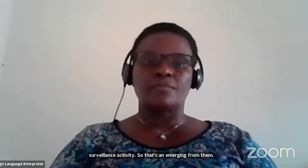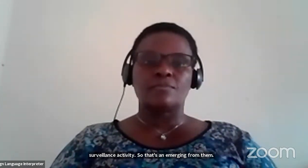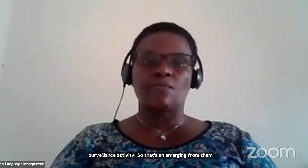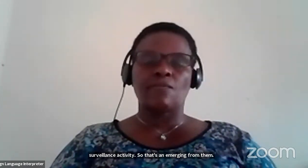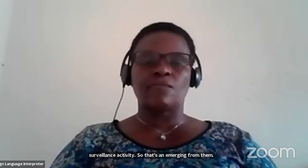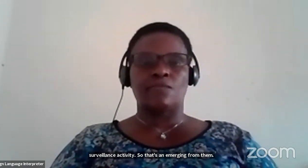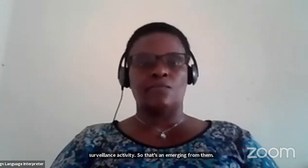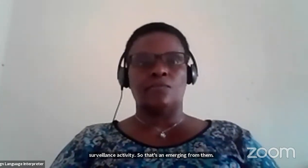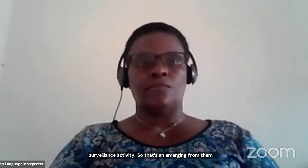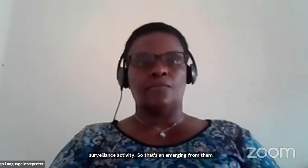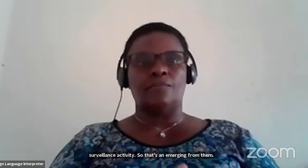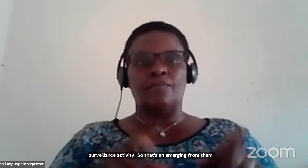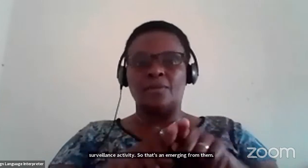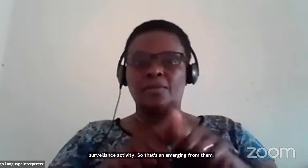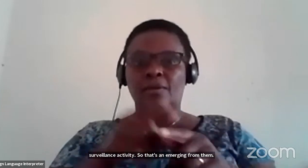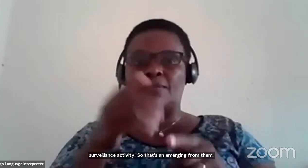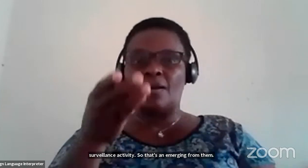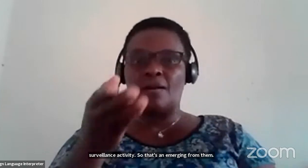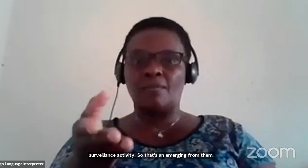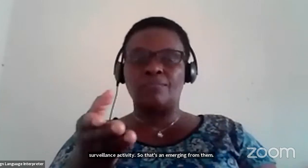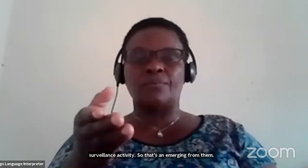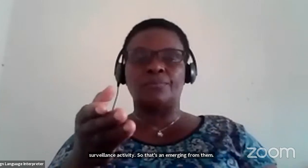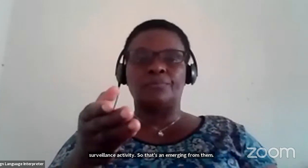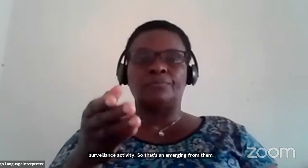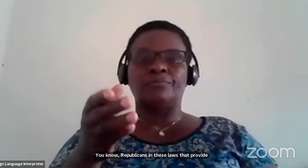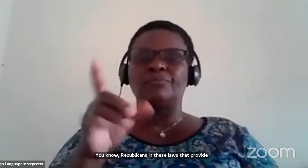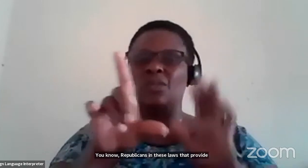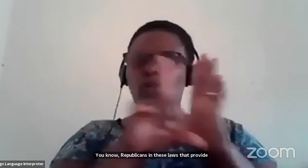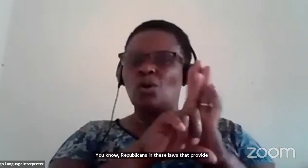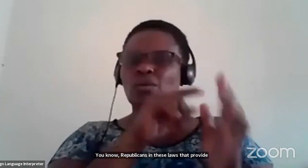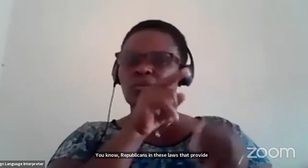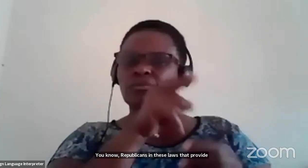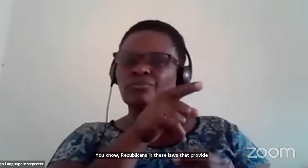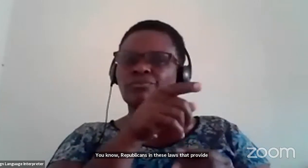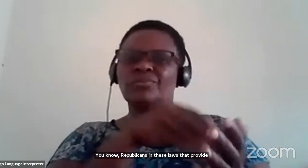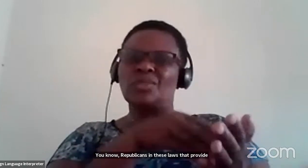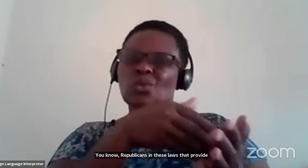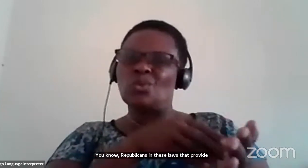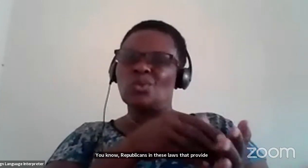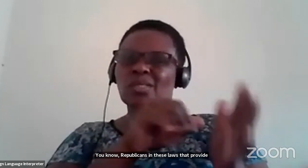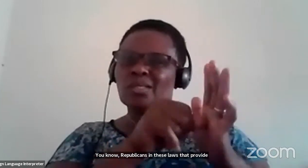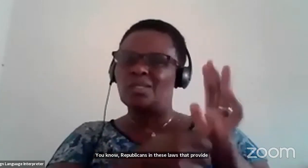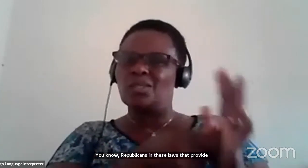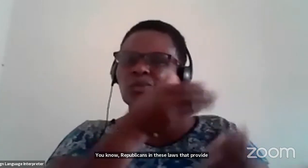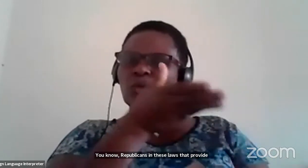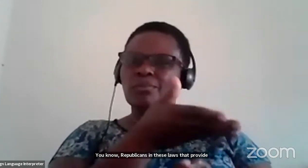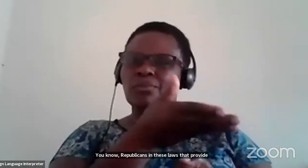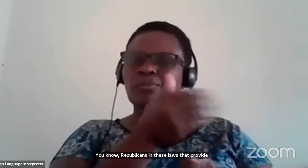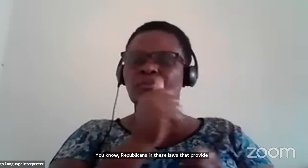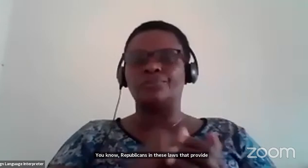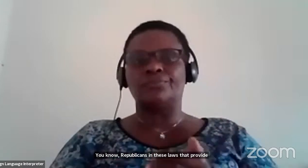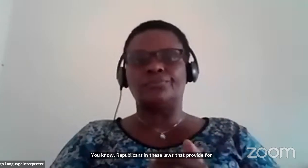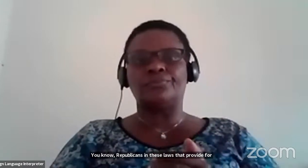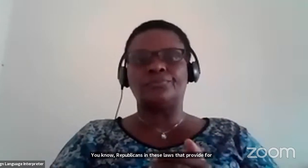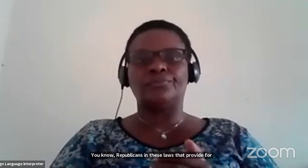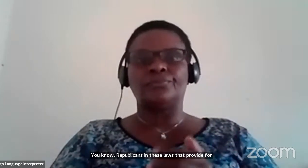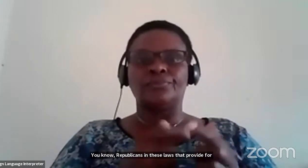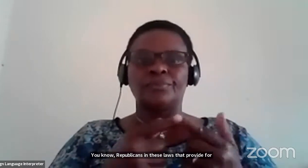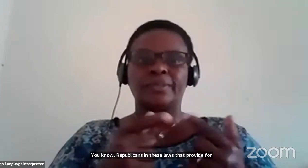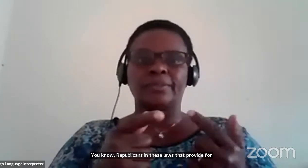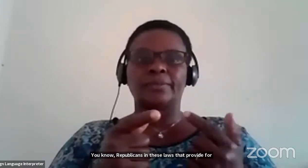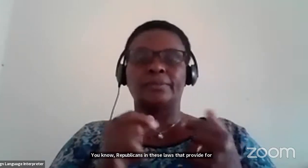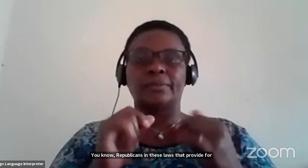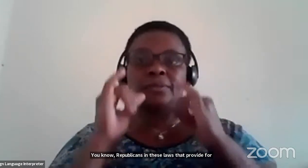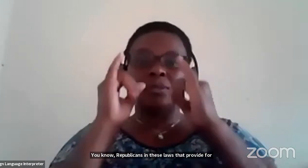weak provisions in these laws that provide for enable oversight of the institutions